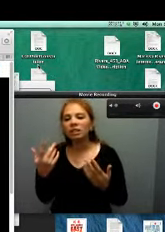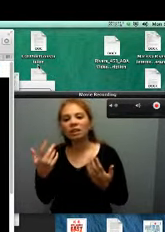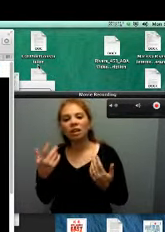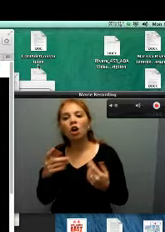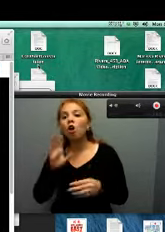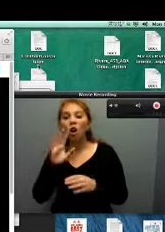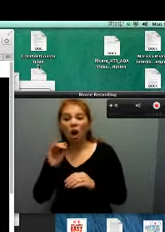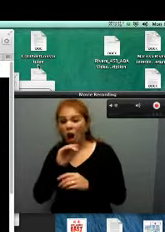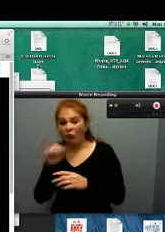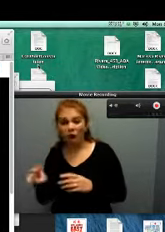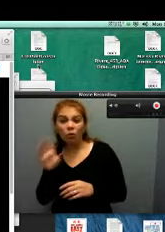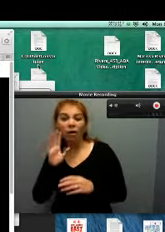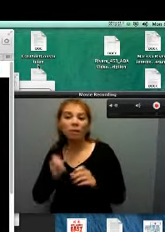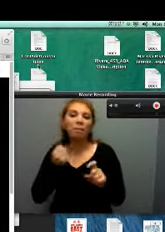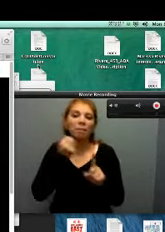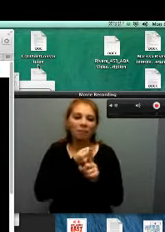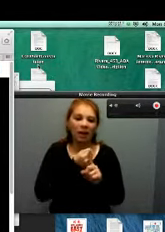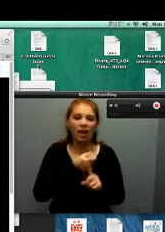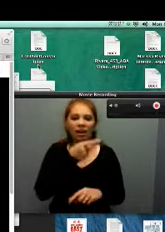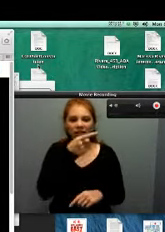going to impact the kind of rating you give.